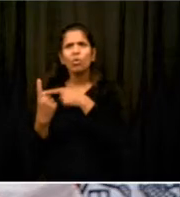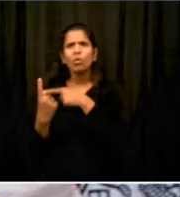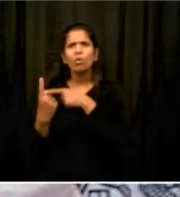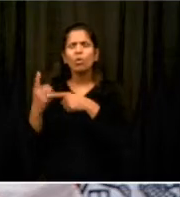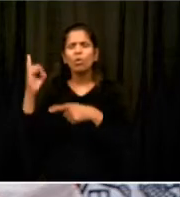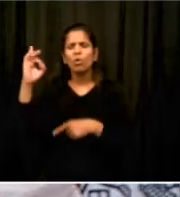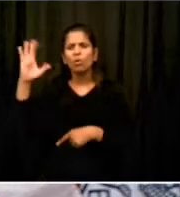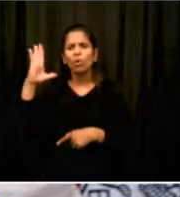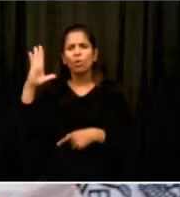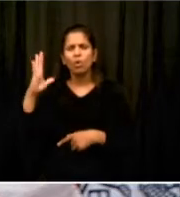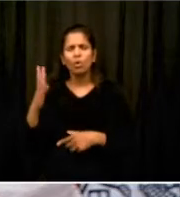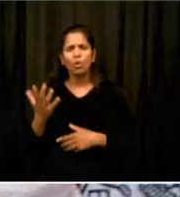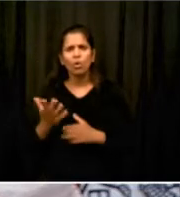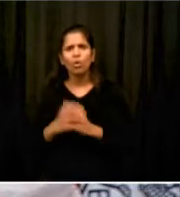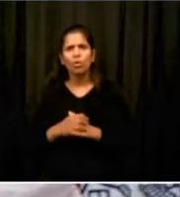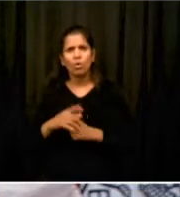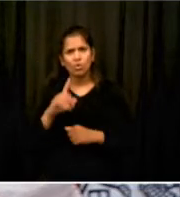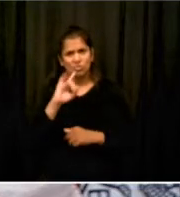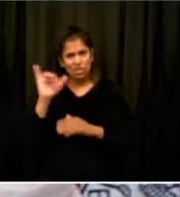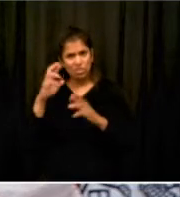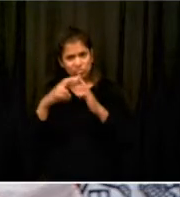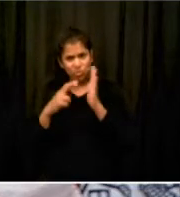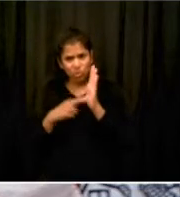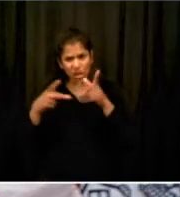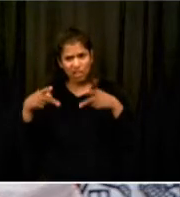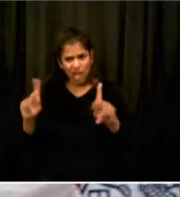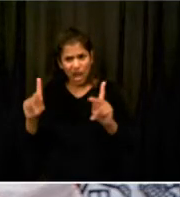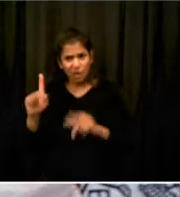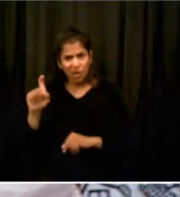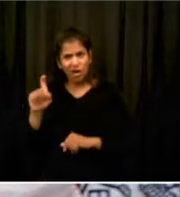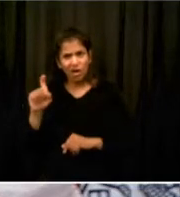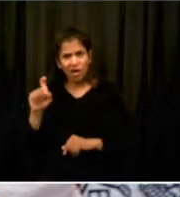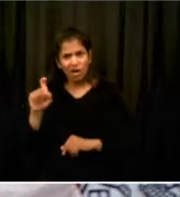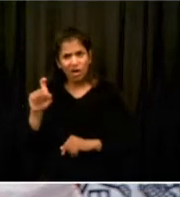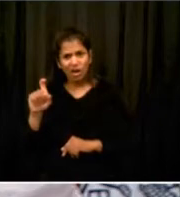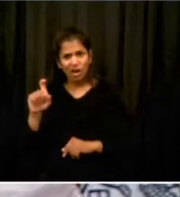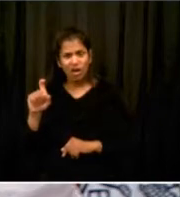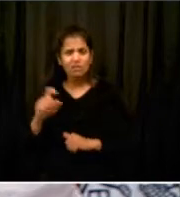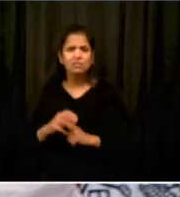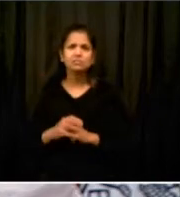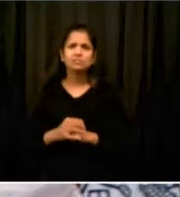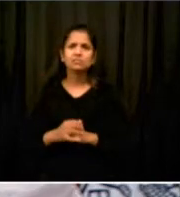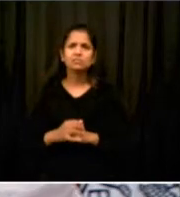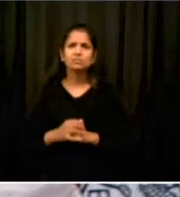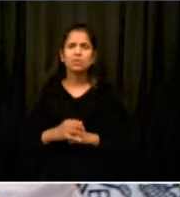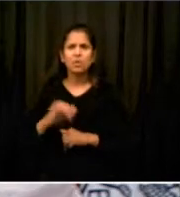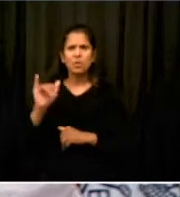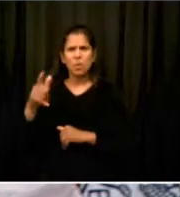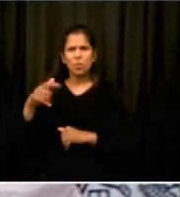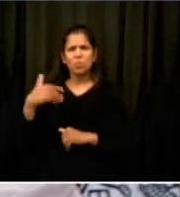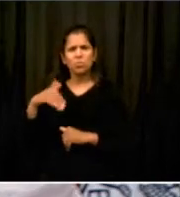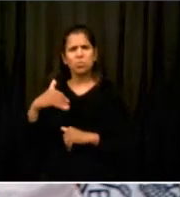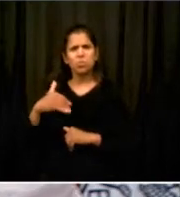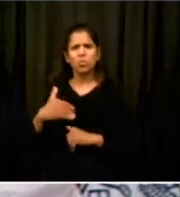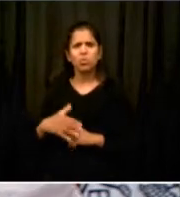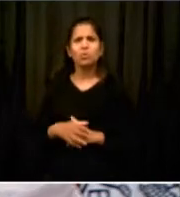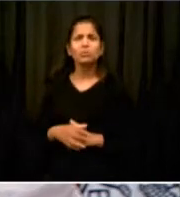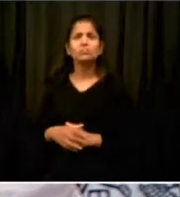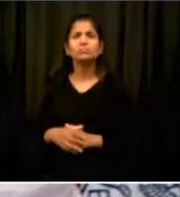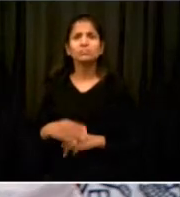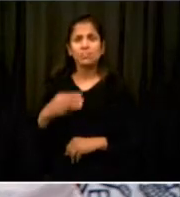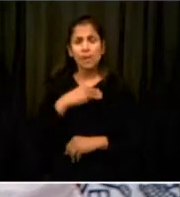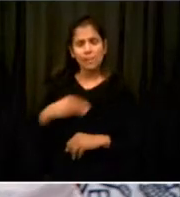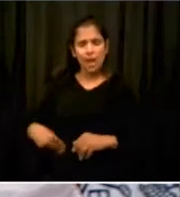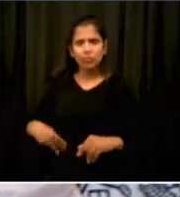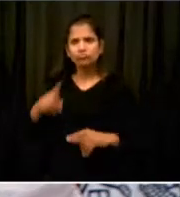Shant, again, let's put this in the perspective of just what our police have to do on a regular basis. There is a warrant squad. There's